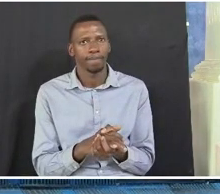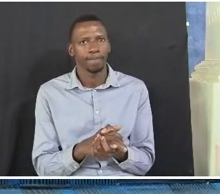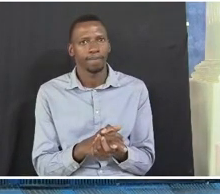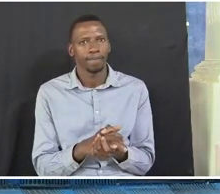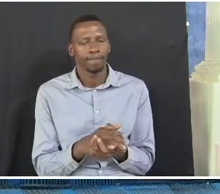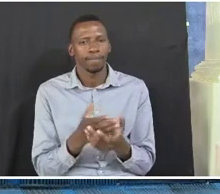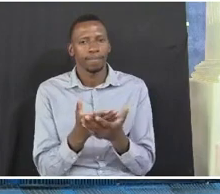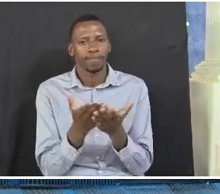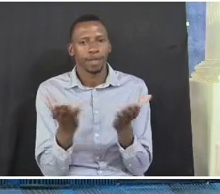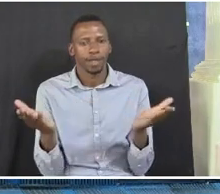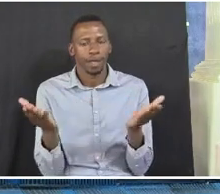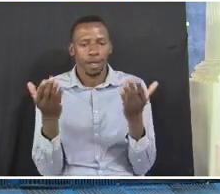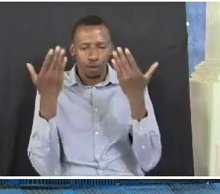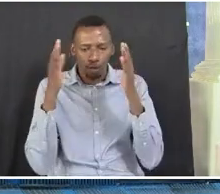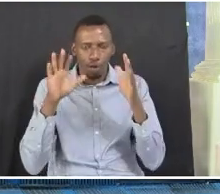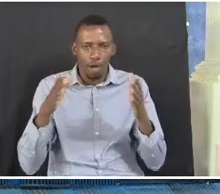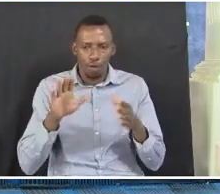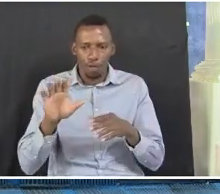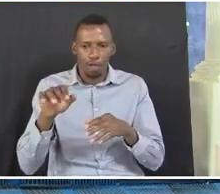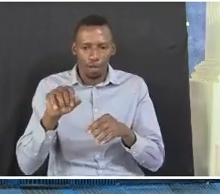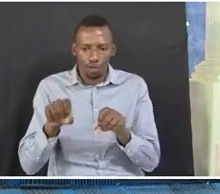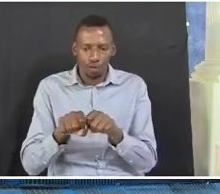They don't know how to brush their shoes.